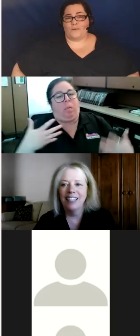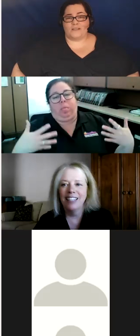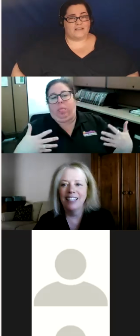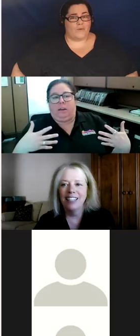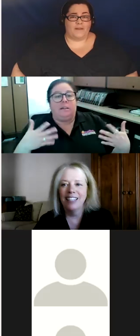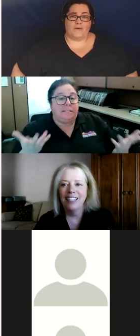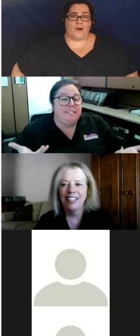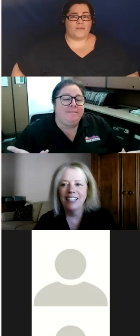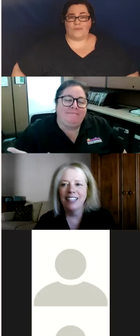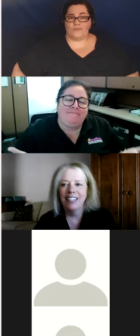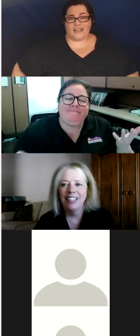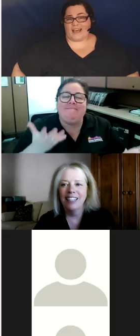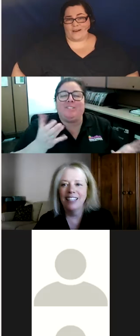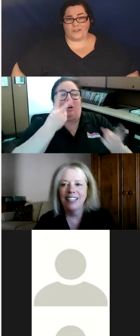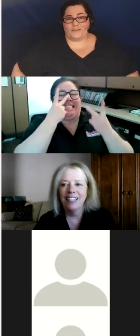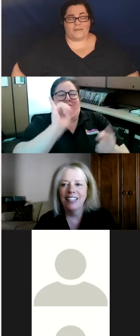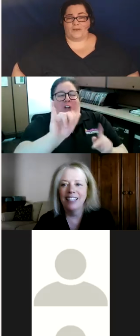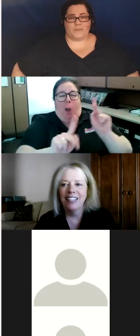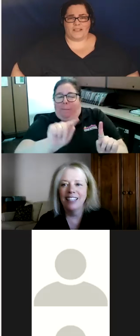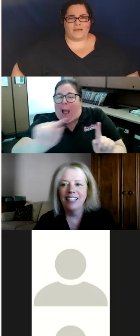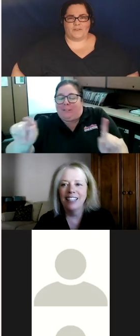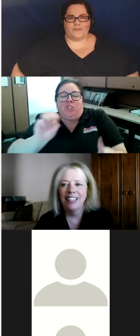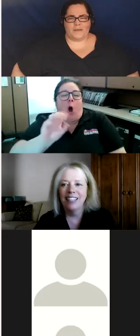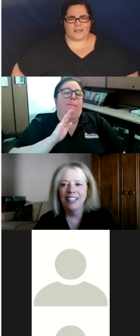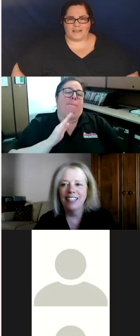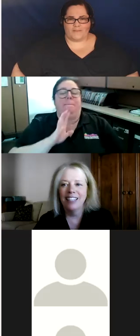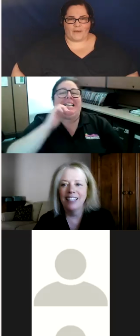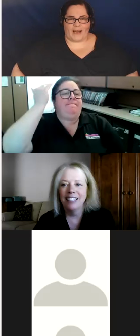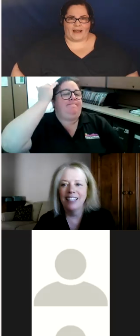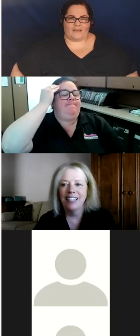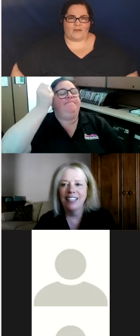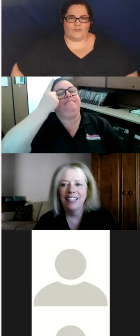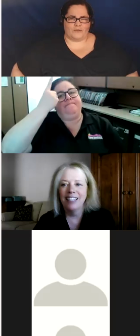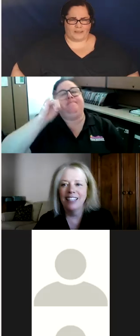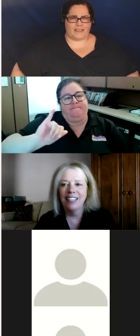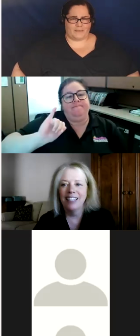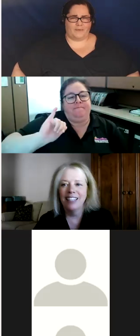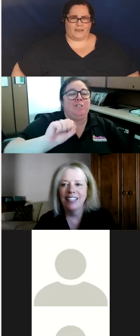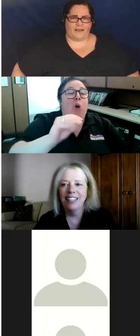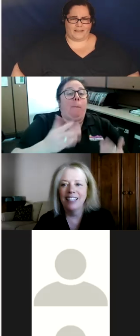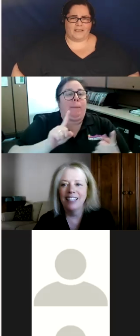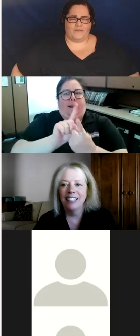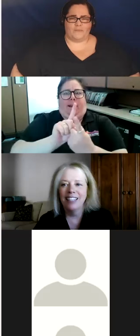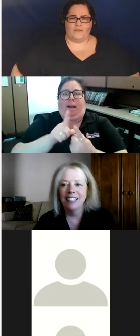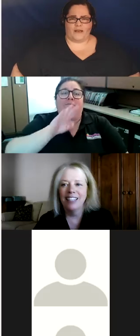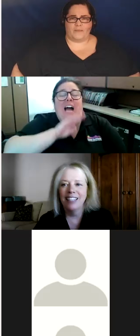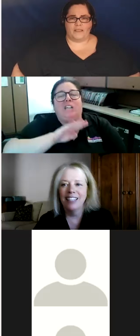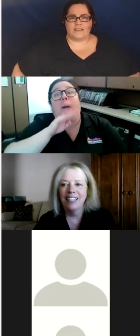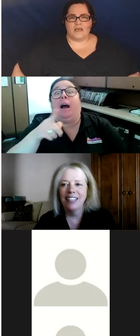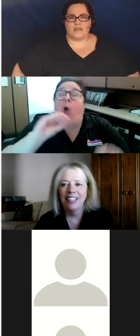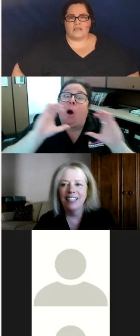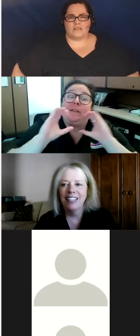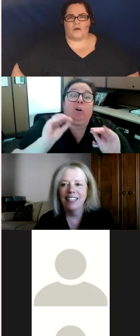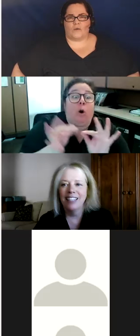deaf folks, when they grow up, they don't really hang out with their family. They don't spend time with their family because they've been left out. So they're really separated and isolated from their